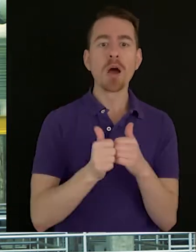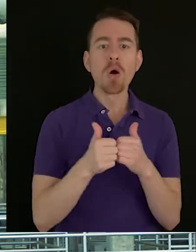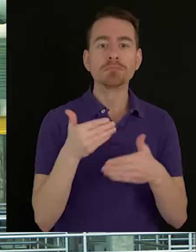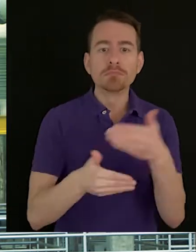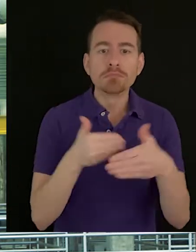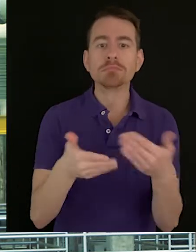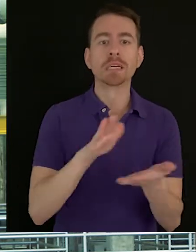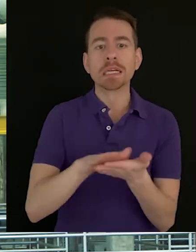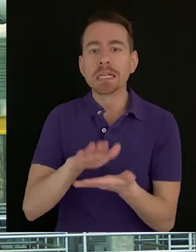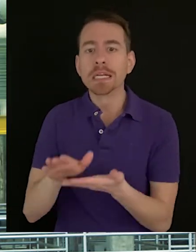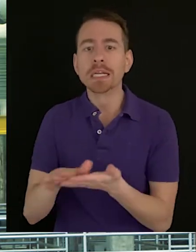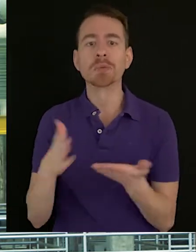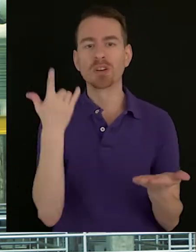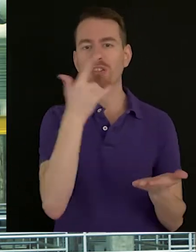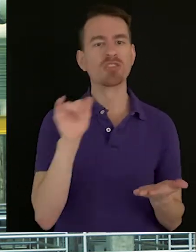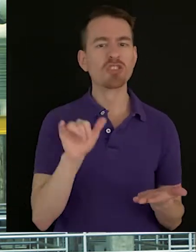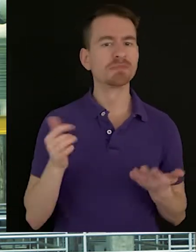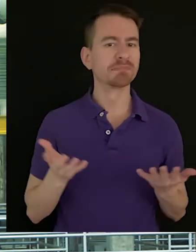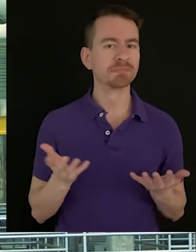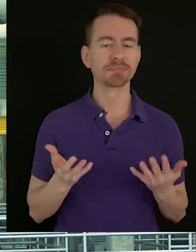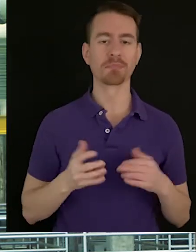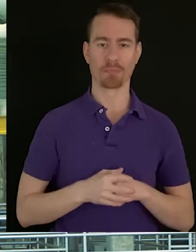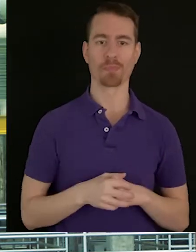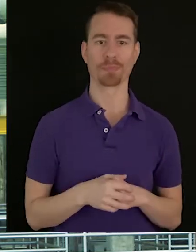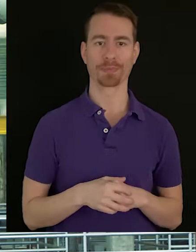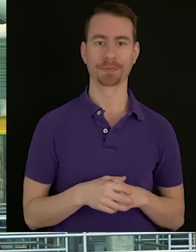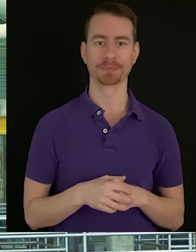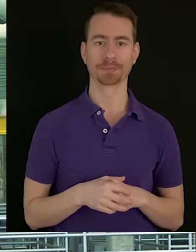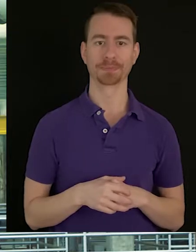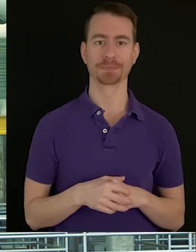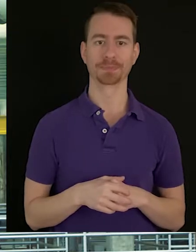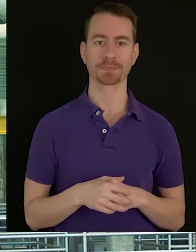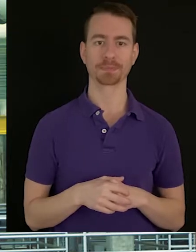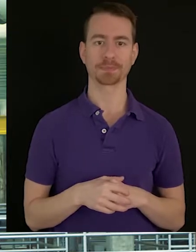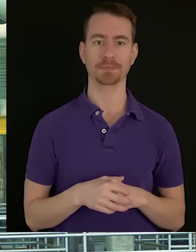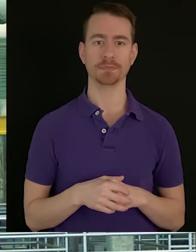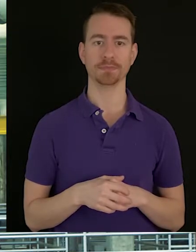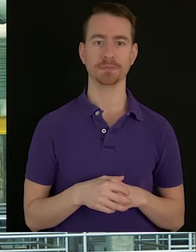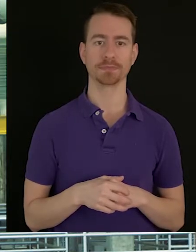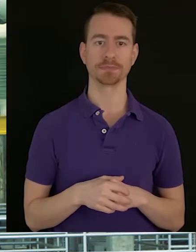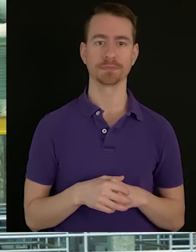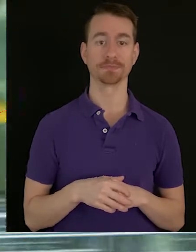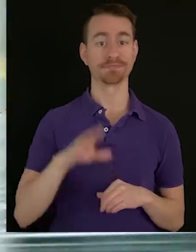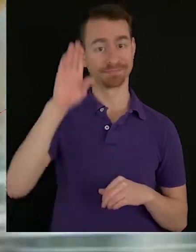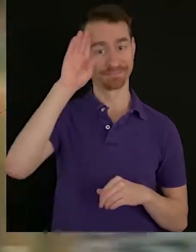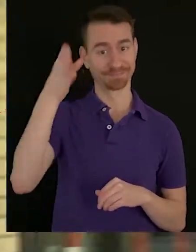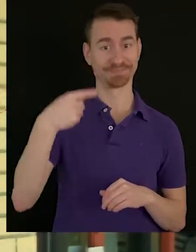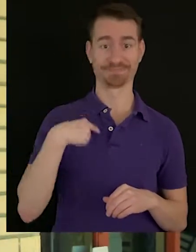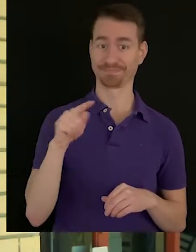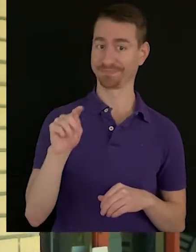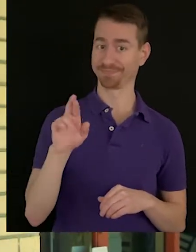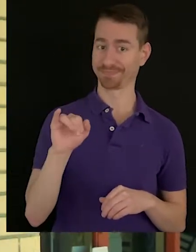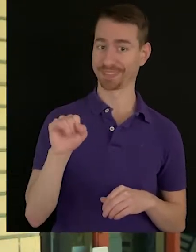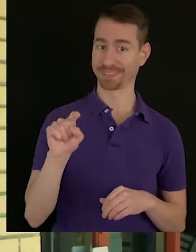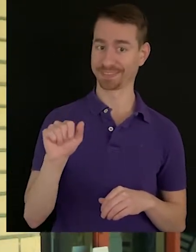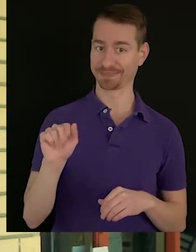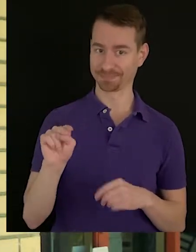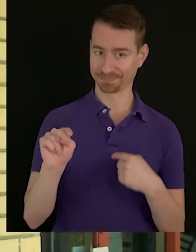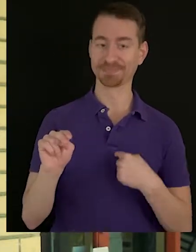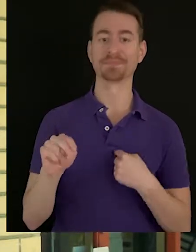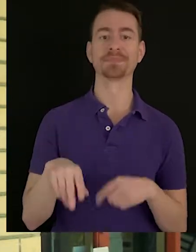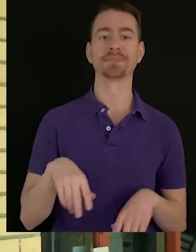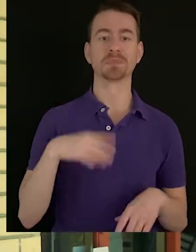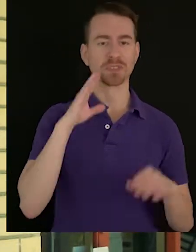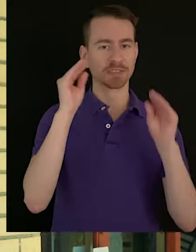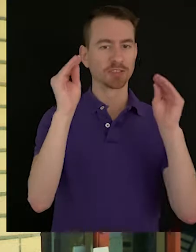wastewater treatment plant process to learn how it's cleaned. Kristen, take it away. Hello again, this is Kristen